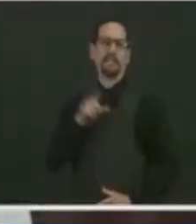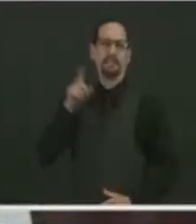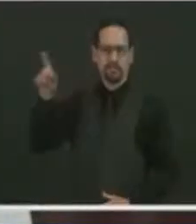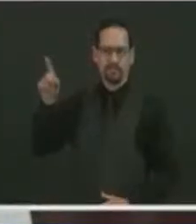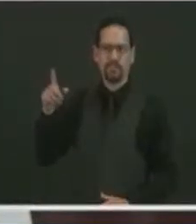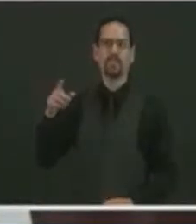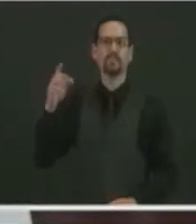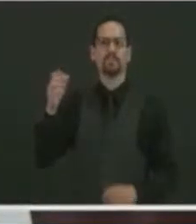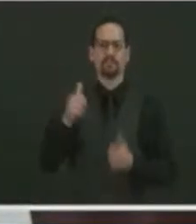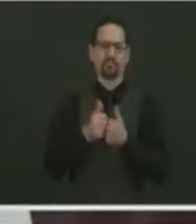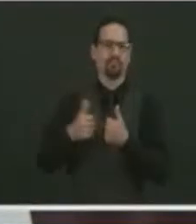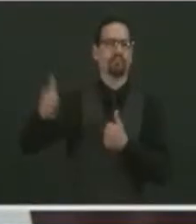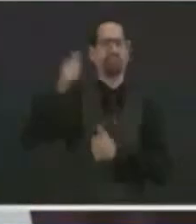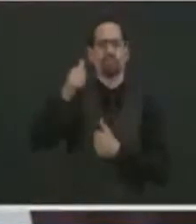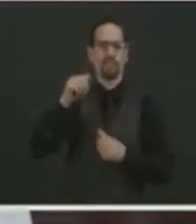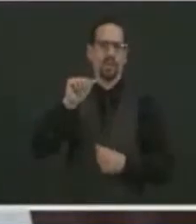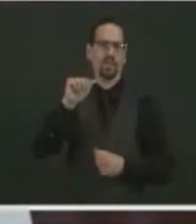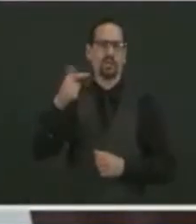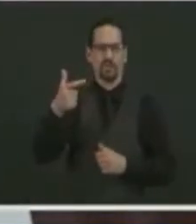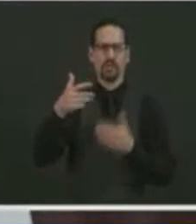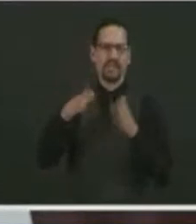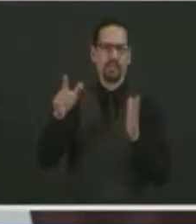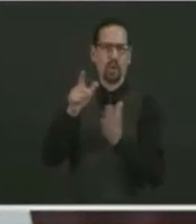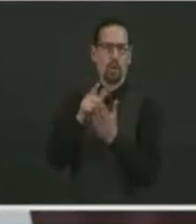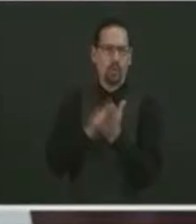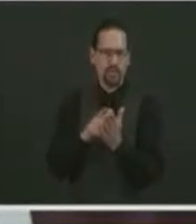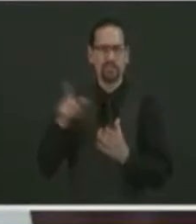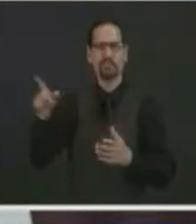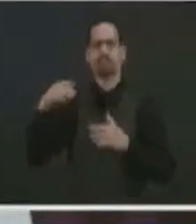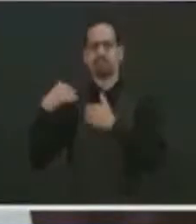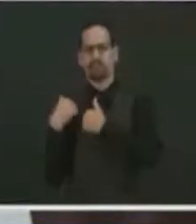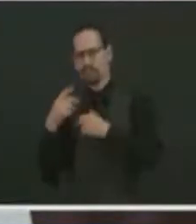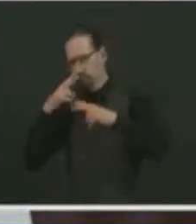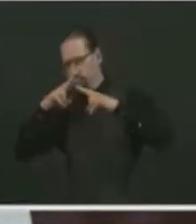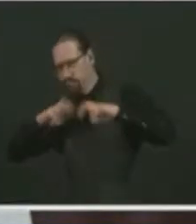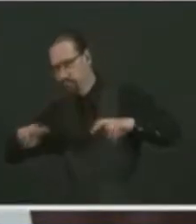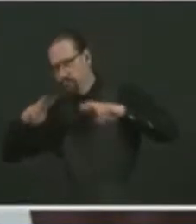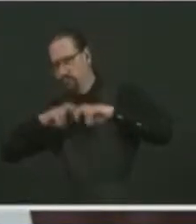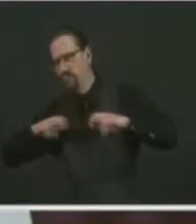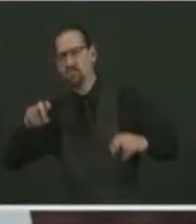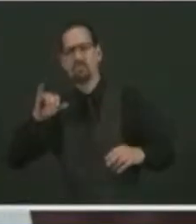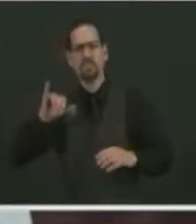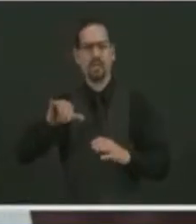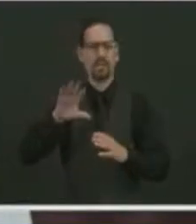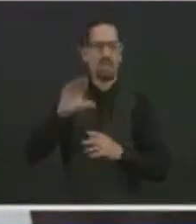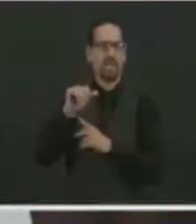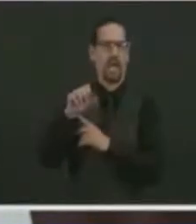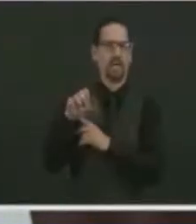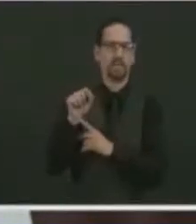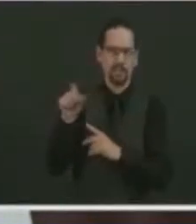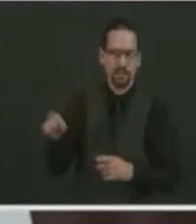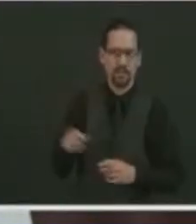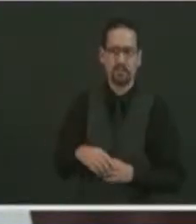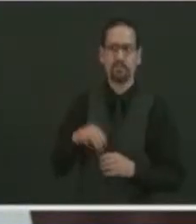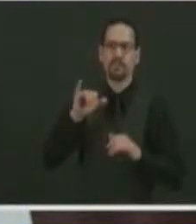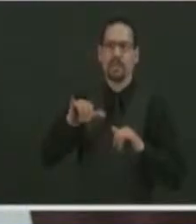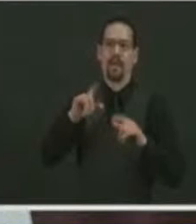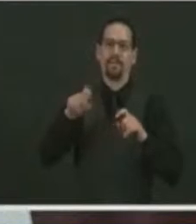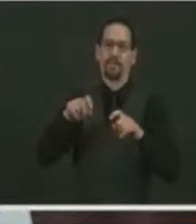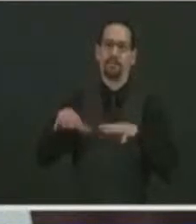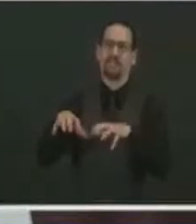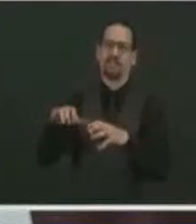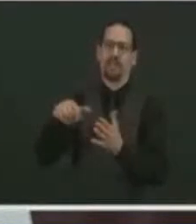As part of that, we have had to freeze the payment for some Rhode